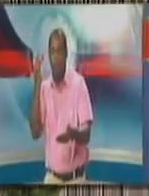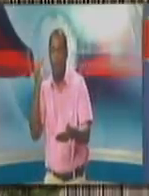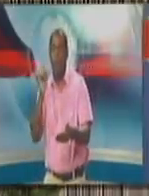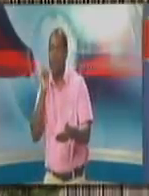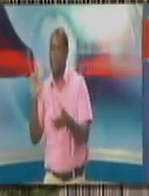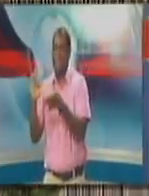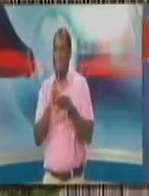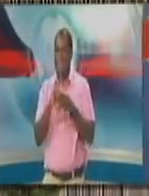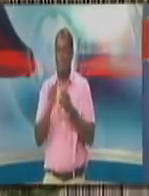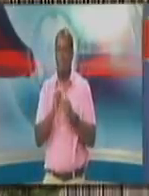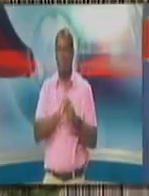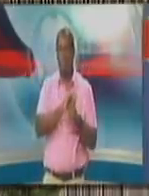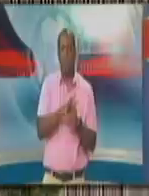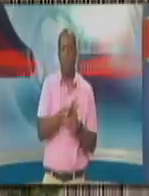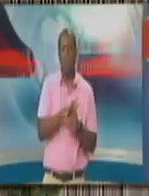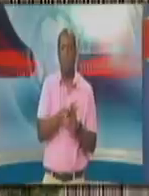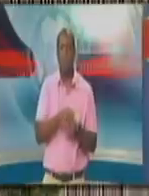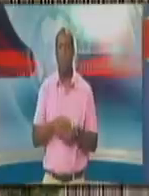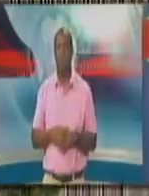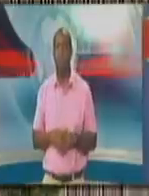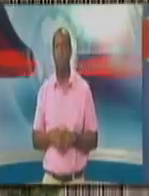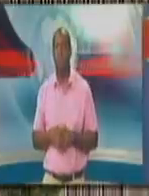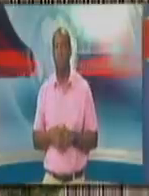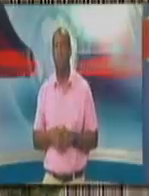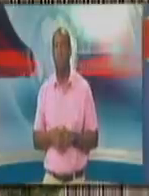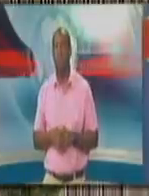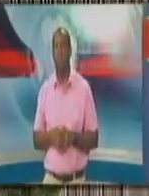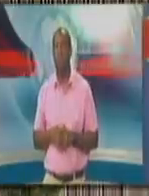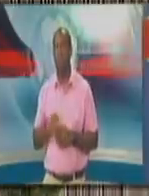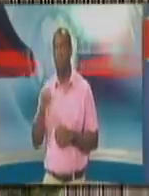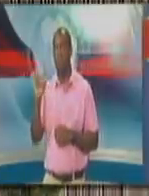I-95.5. Good morning, everyone. With you today from